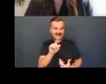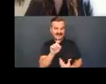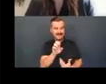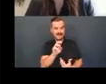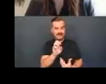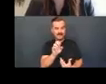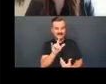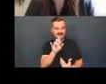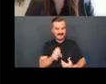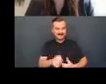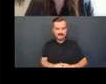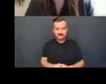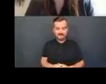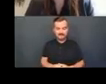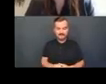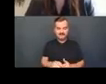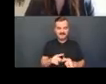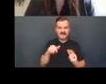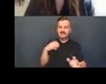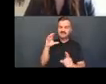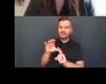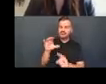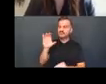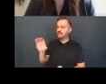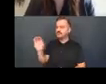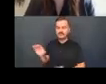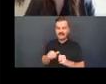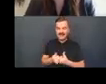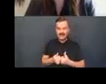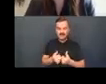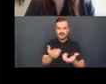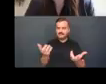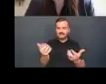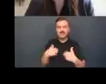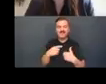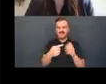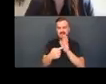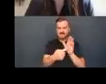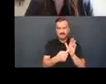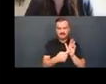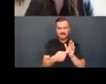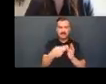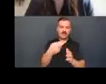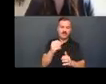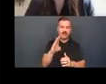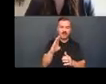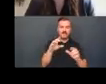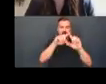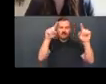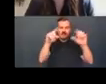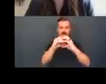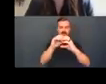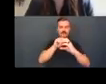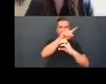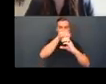The delegation can occur in multiple ways. Here we have a diagram of the hub and spoke model, for instance, which